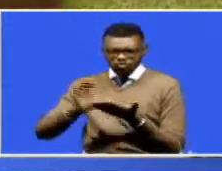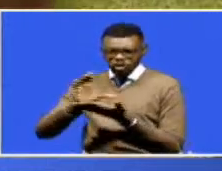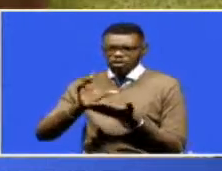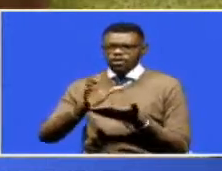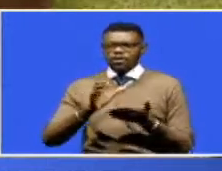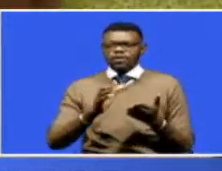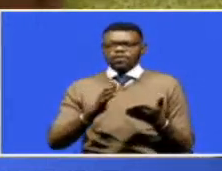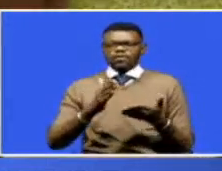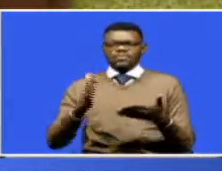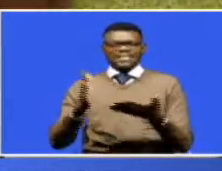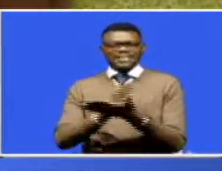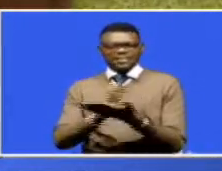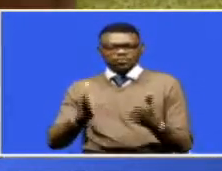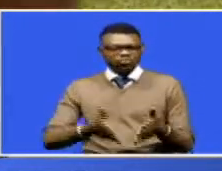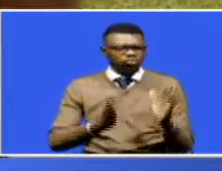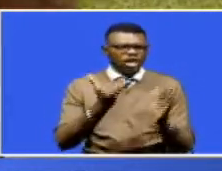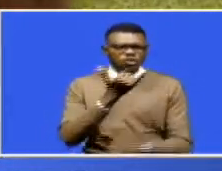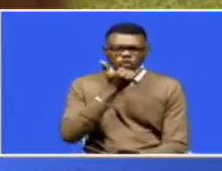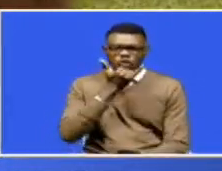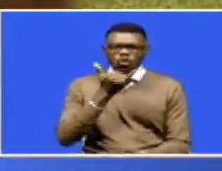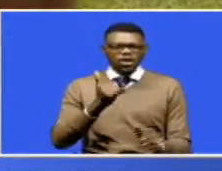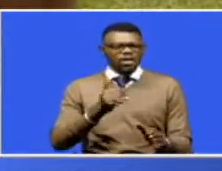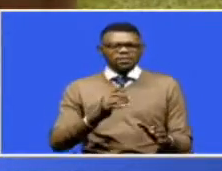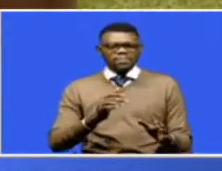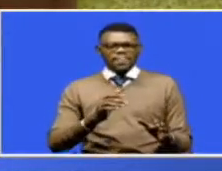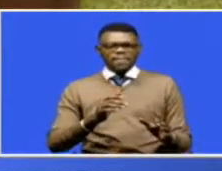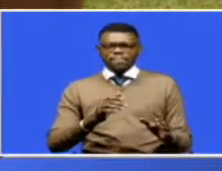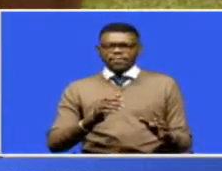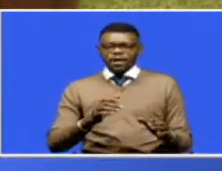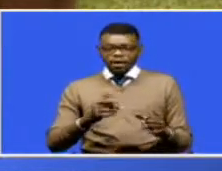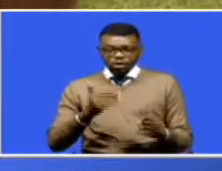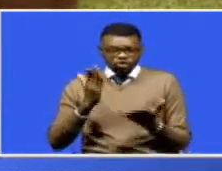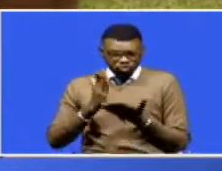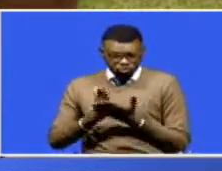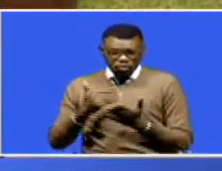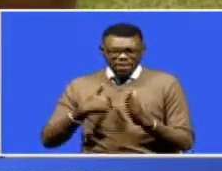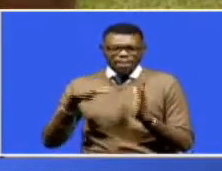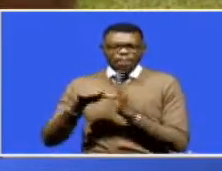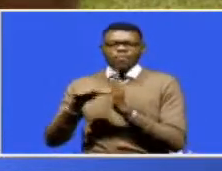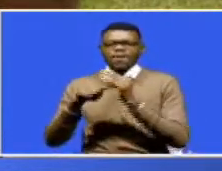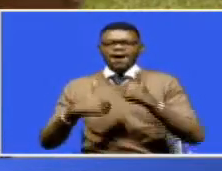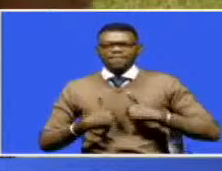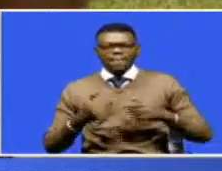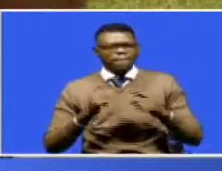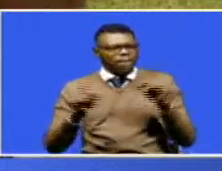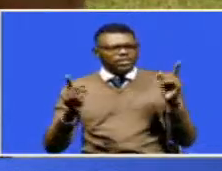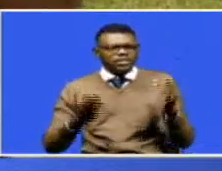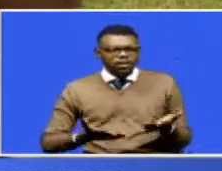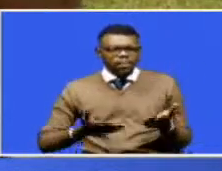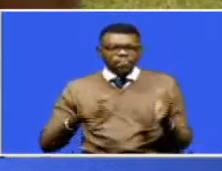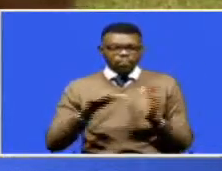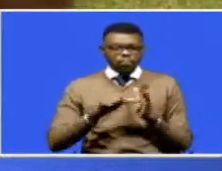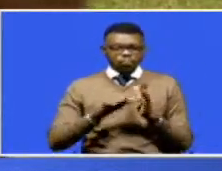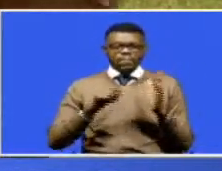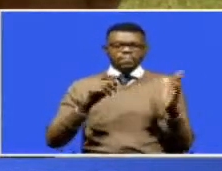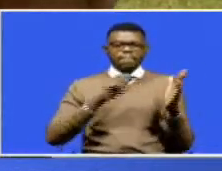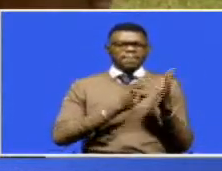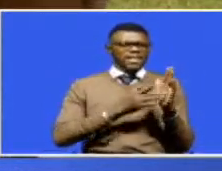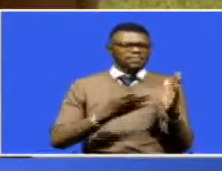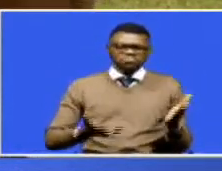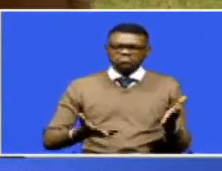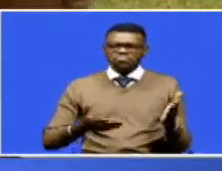were distributed in a wrong way. So I have a problem, but does my problem live to the extent that we